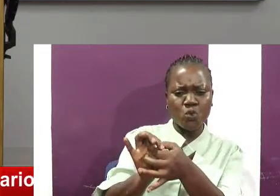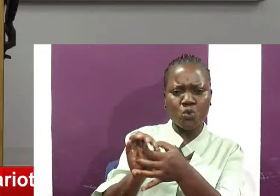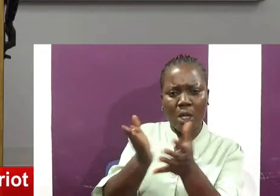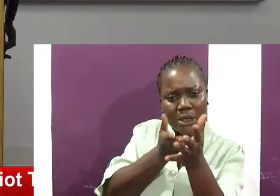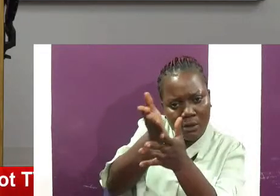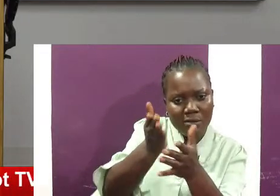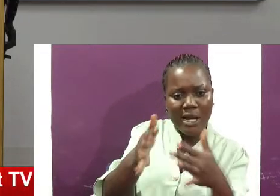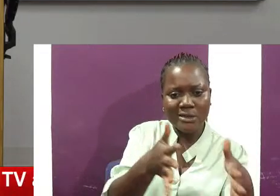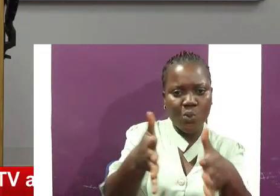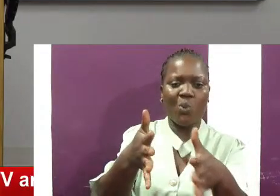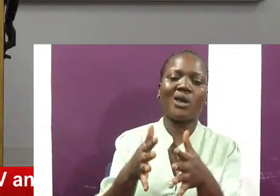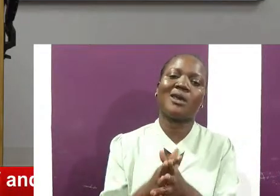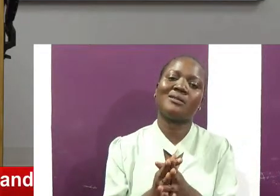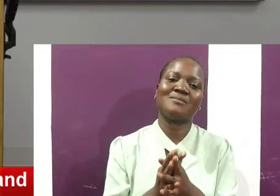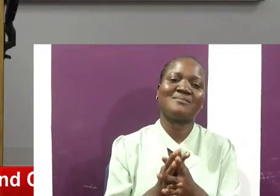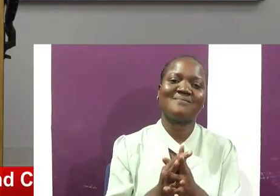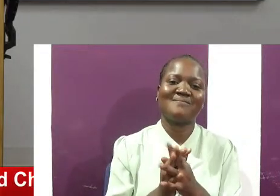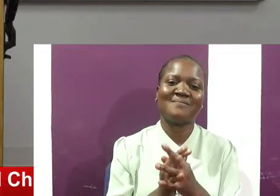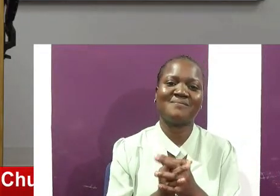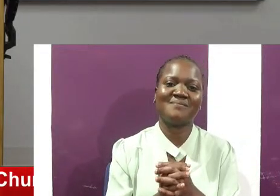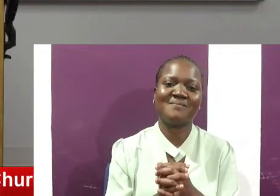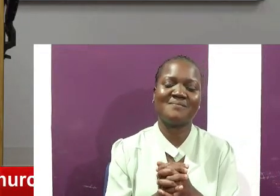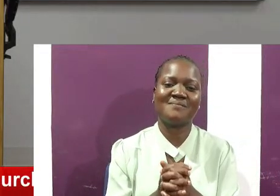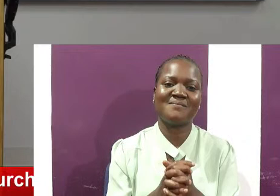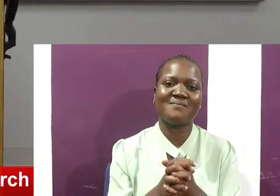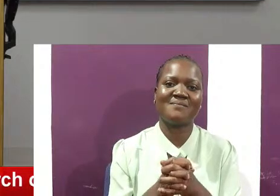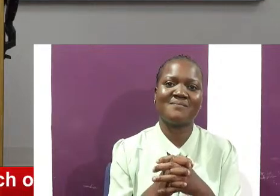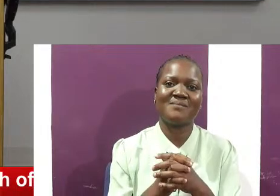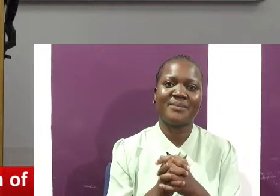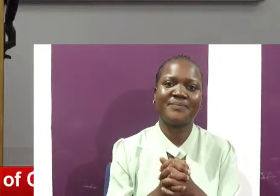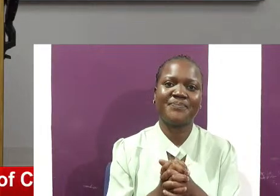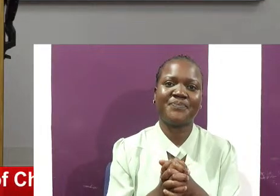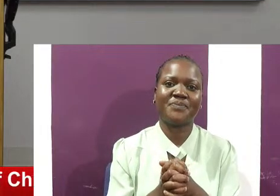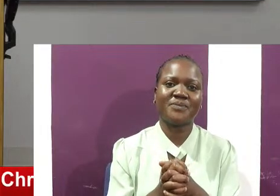Fathers don't discipline their children when they've done nothing wrong.